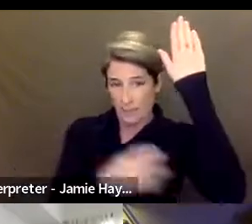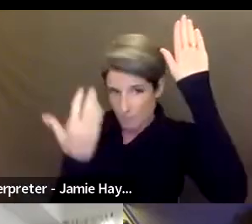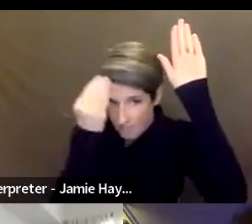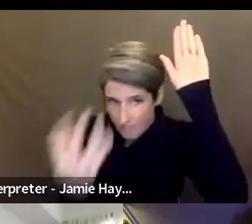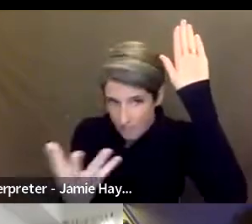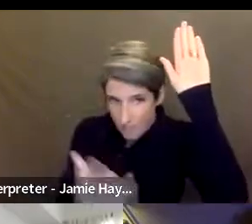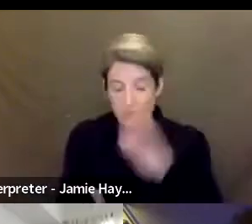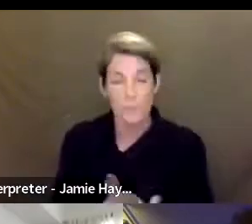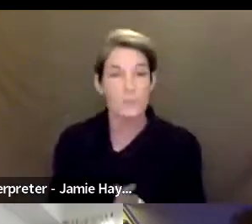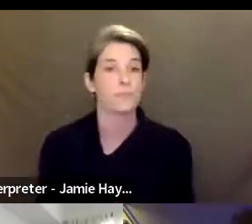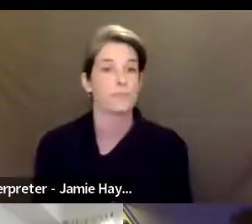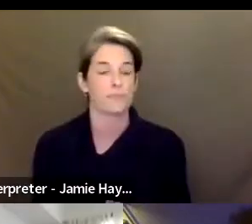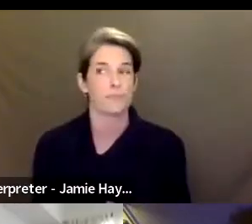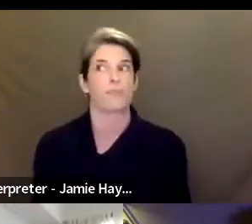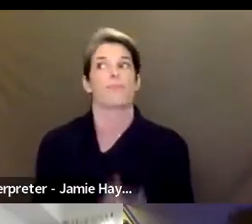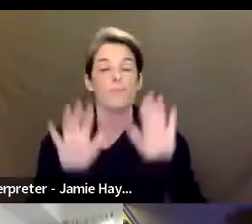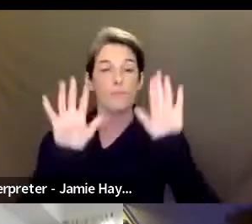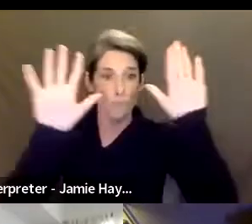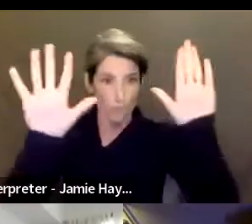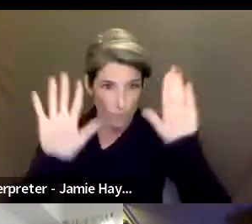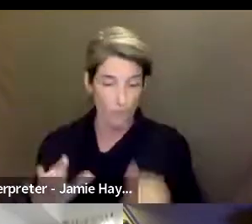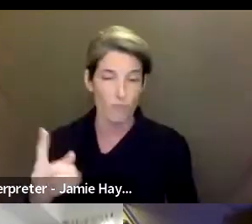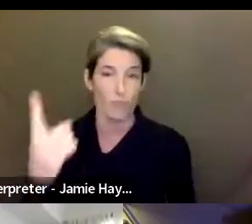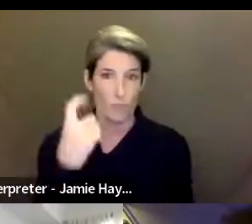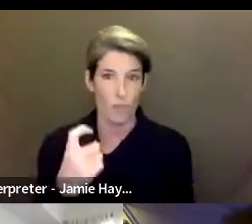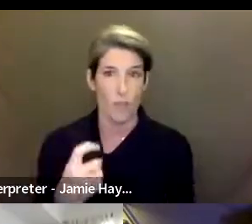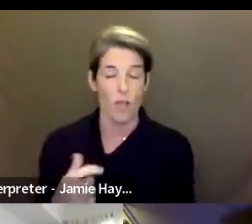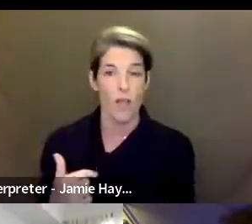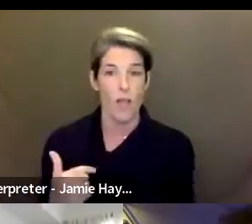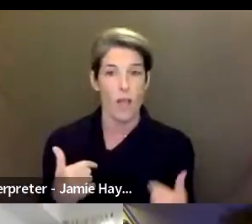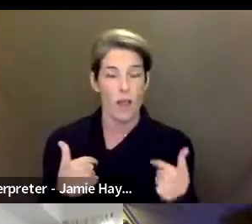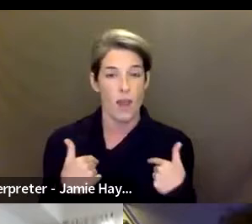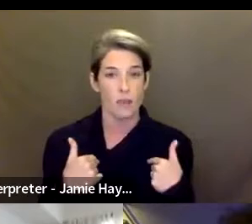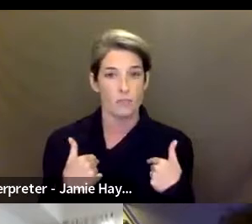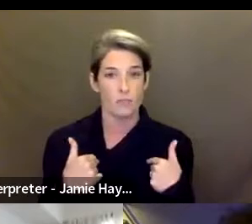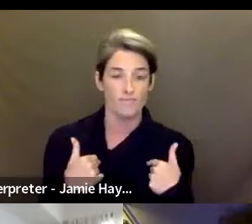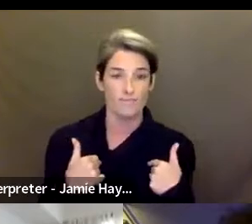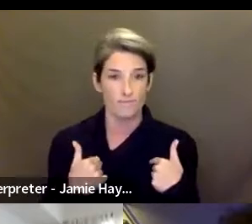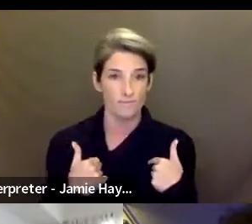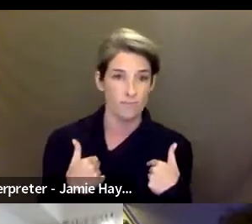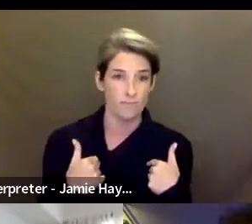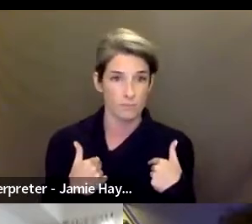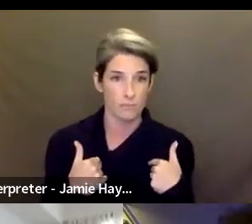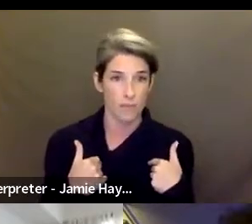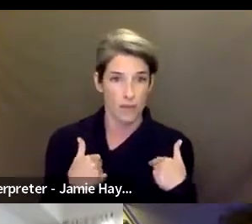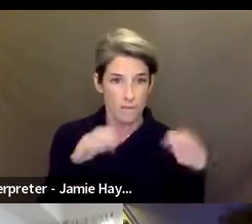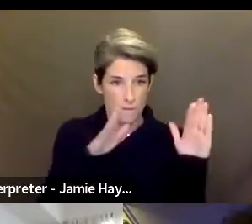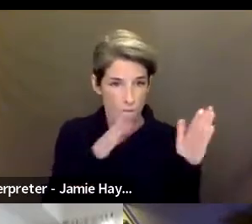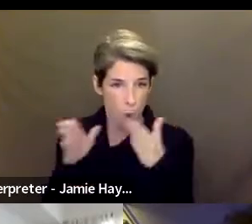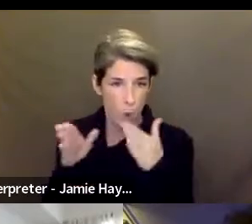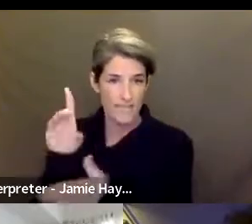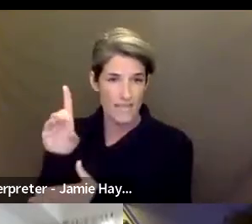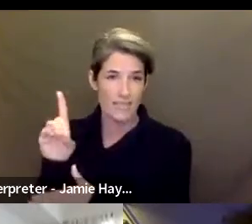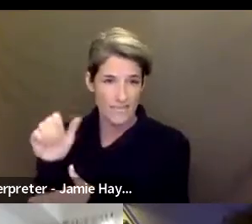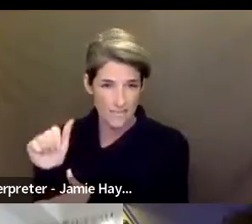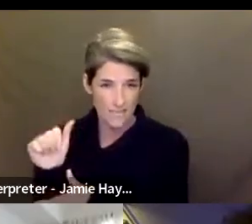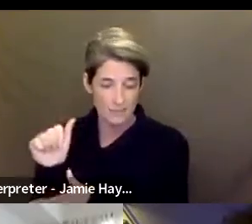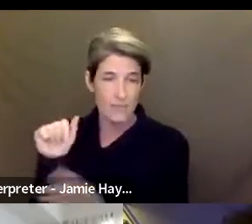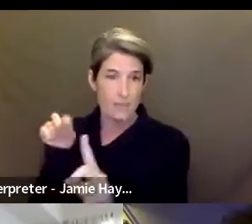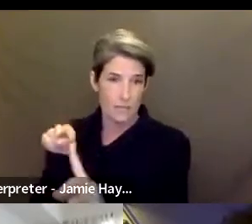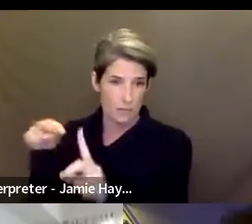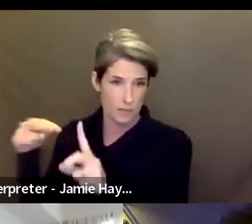FYI. It's a great question. I think, and I'm going to speak obviously towards the disability side of